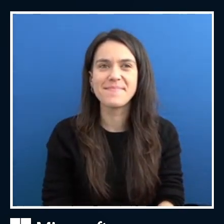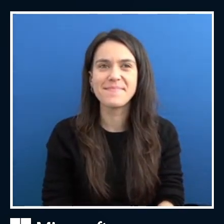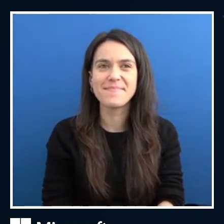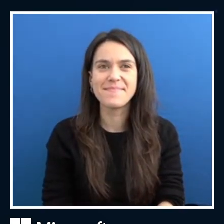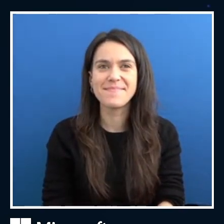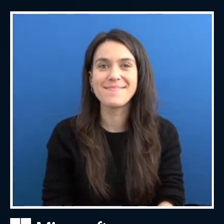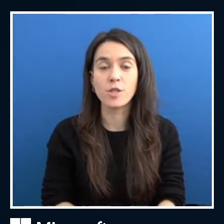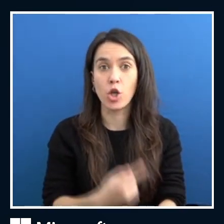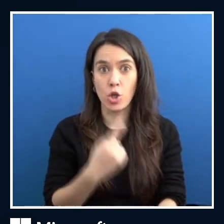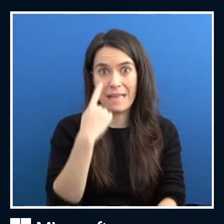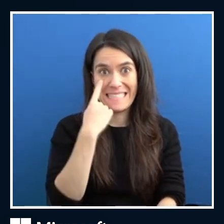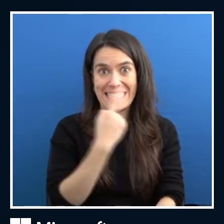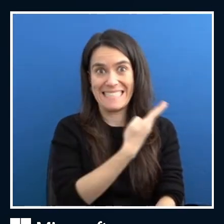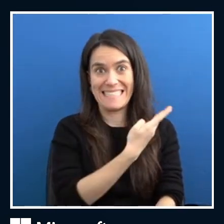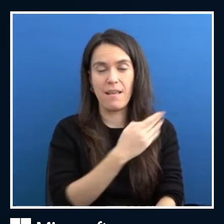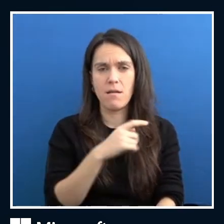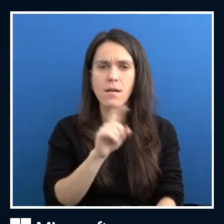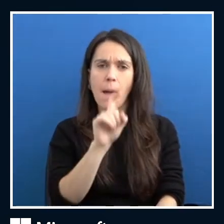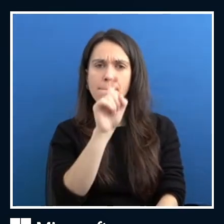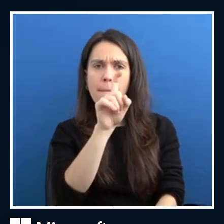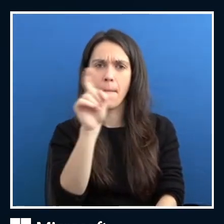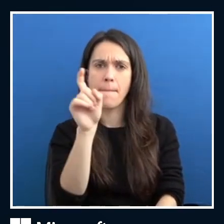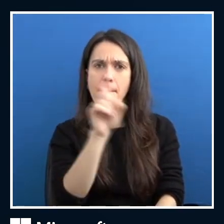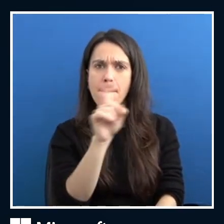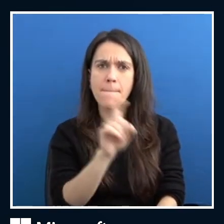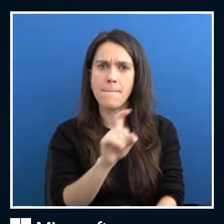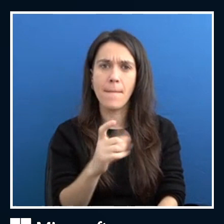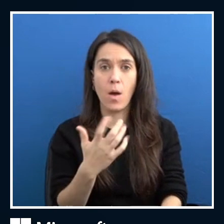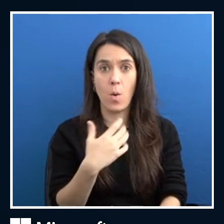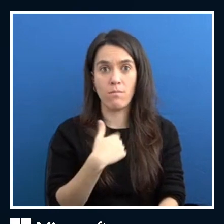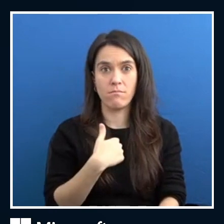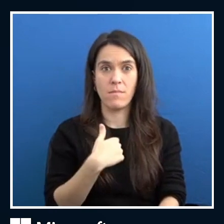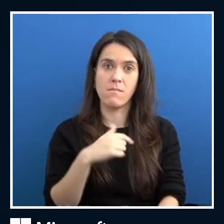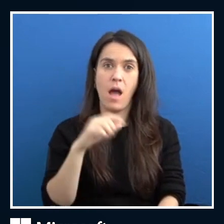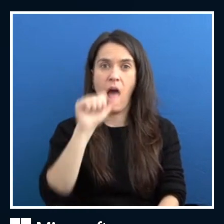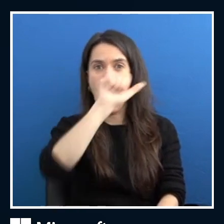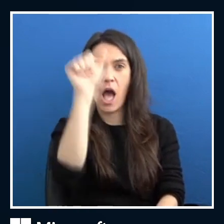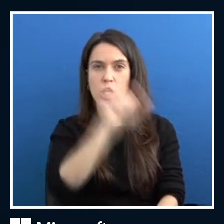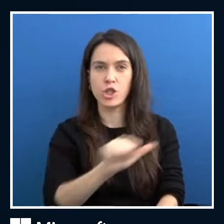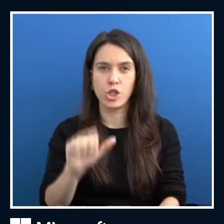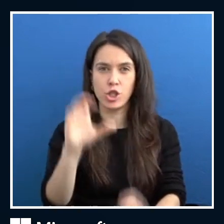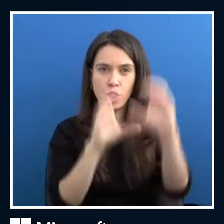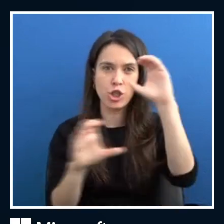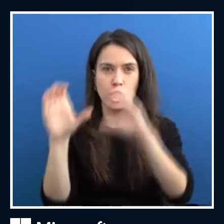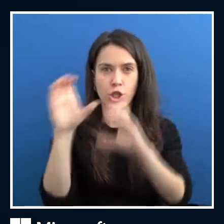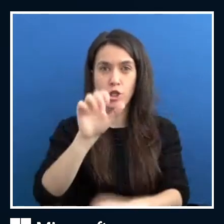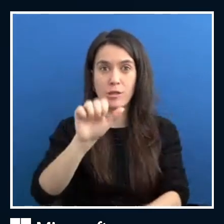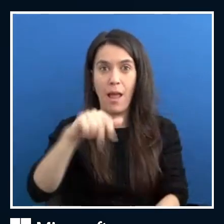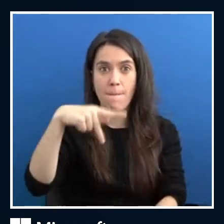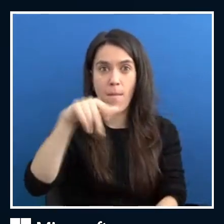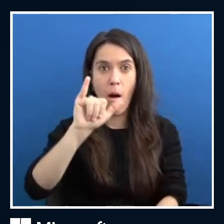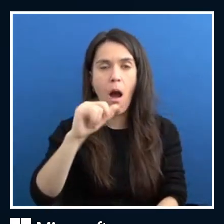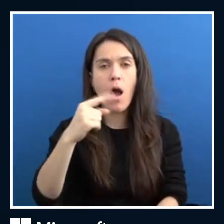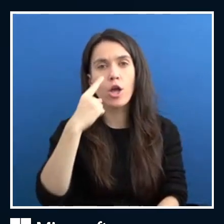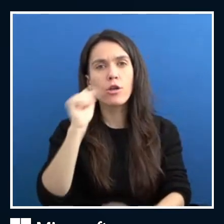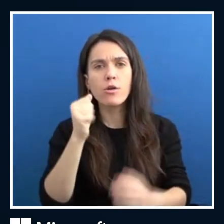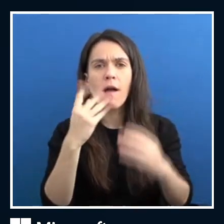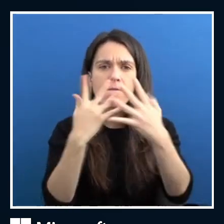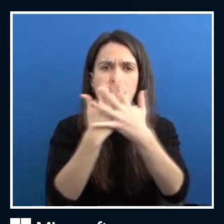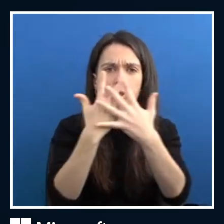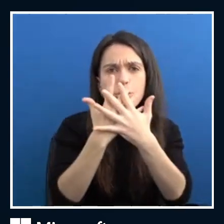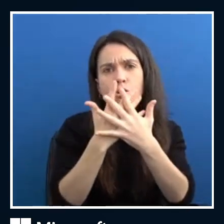with the Azure Search APIs that are retrievable, which ones you can filter on, which one